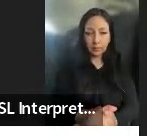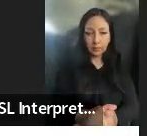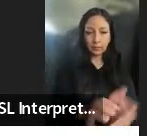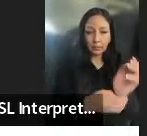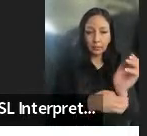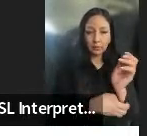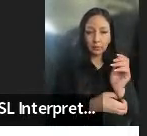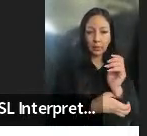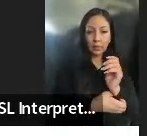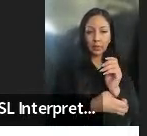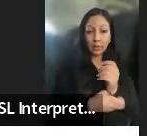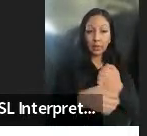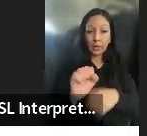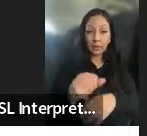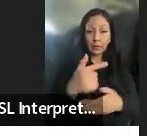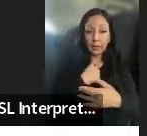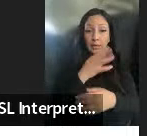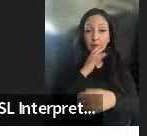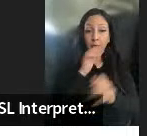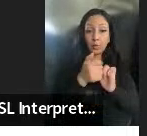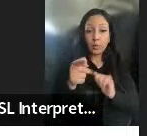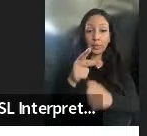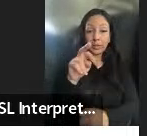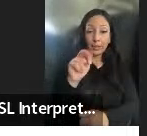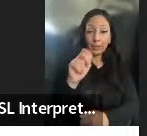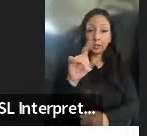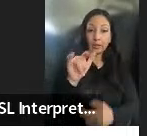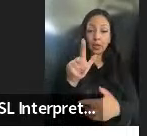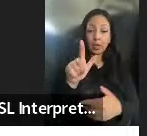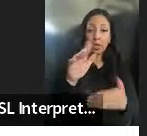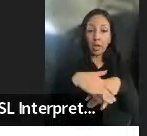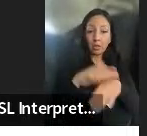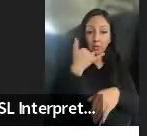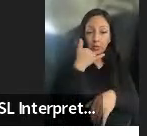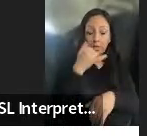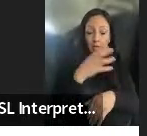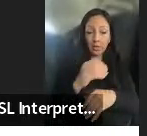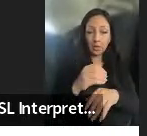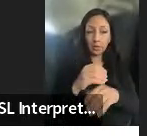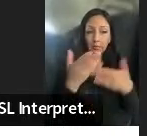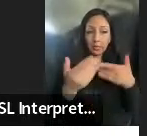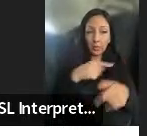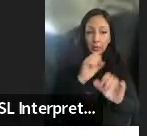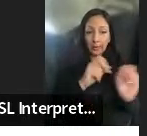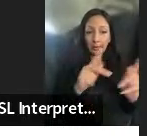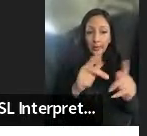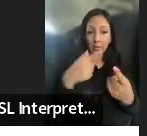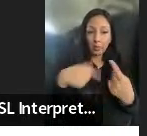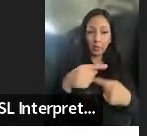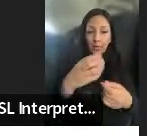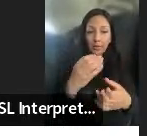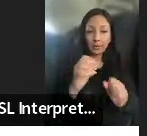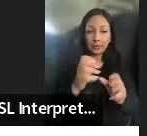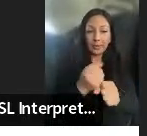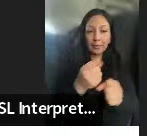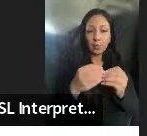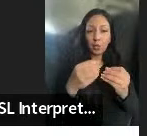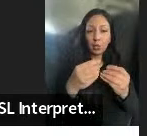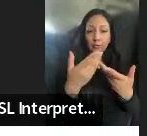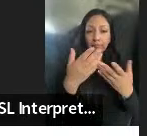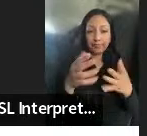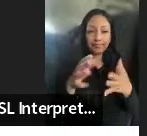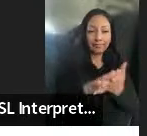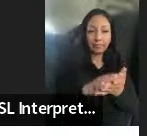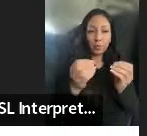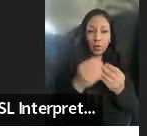yeah, I suppose if Kendall's on the call and maybe we could come back around and get more detail, but I would just kind